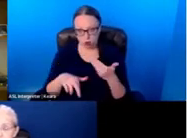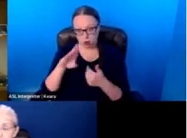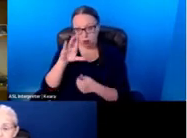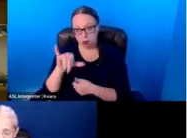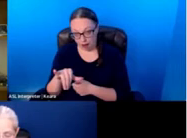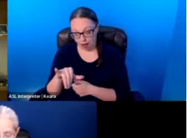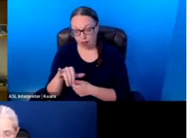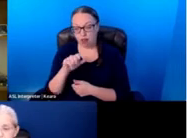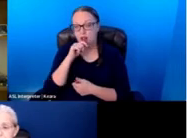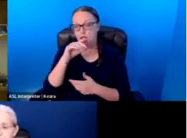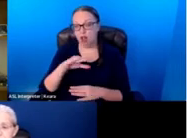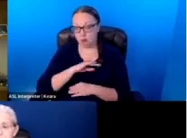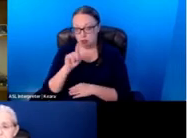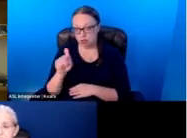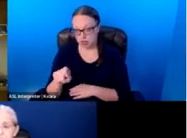unmet need status.